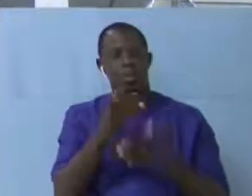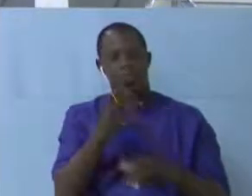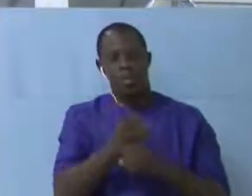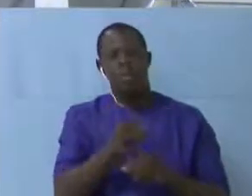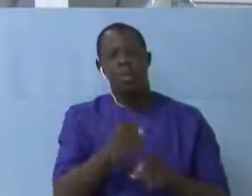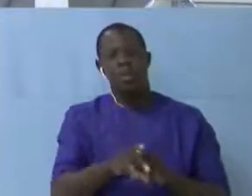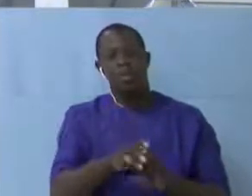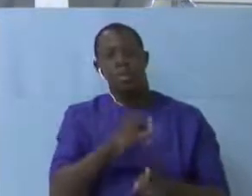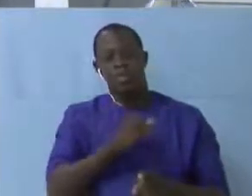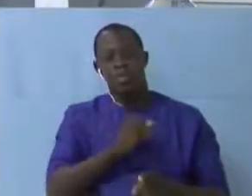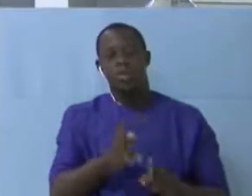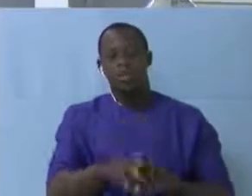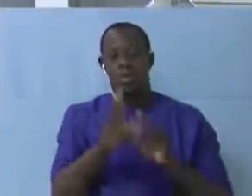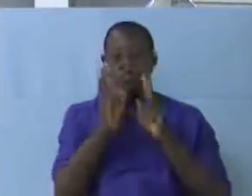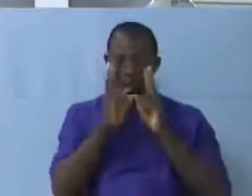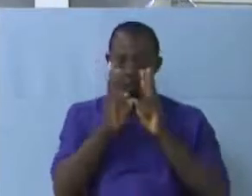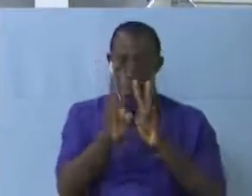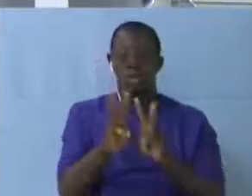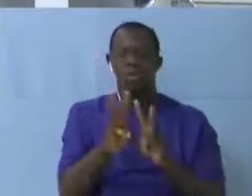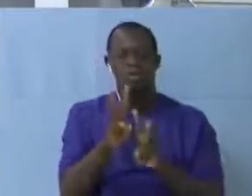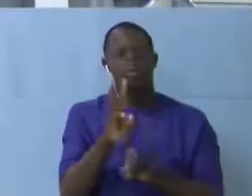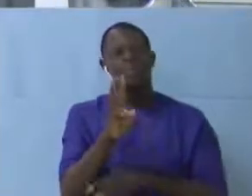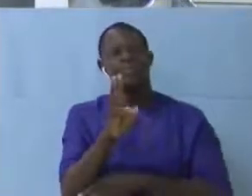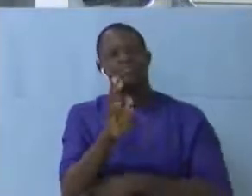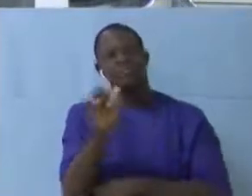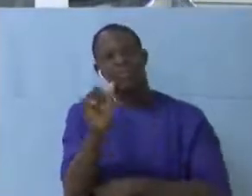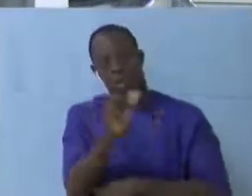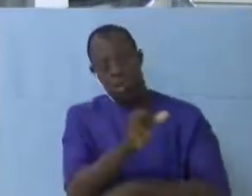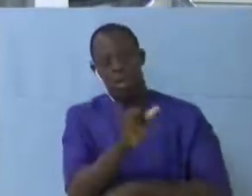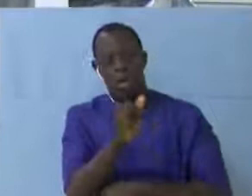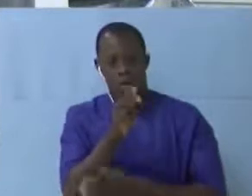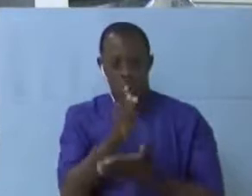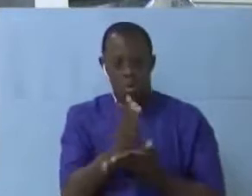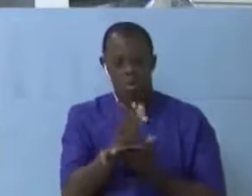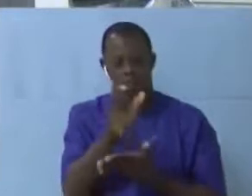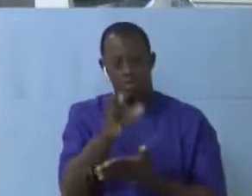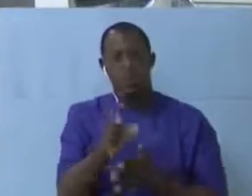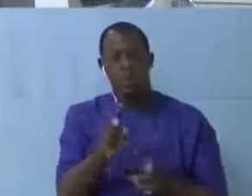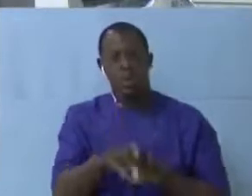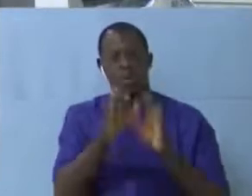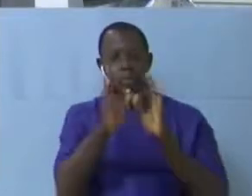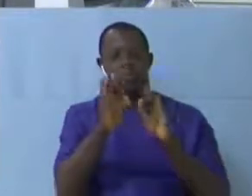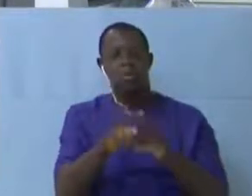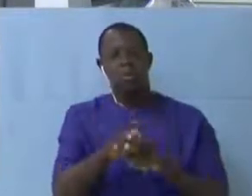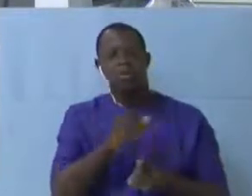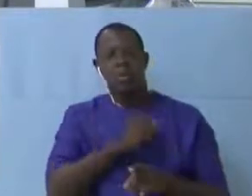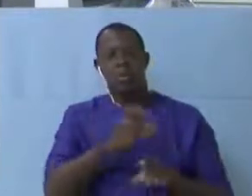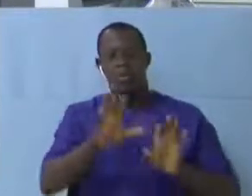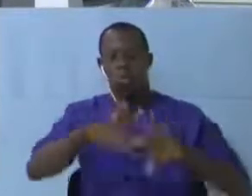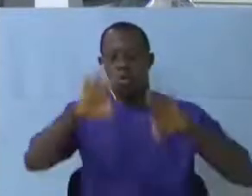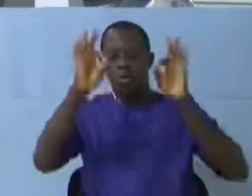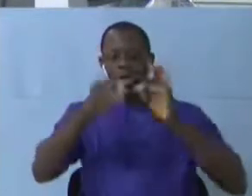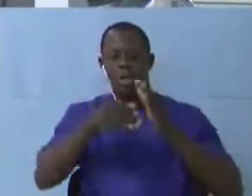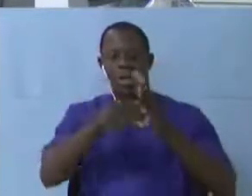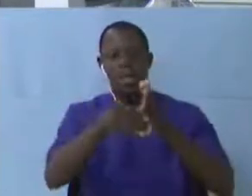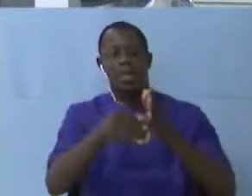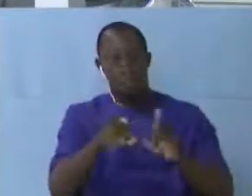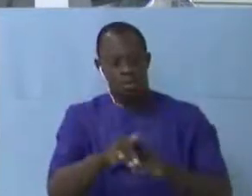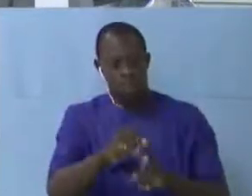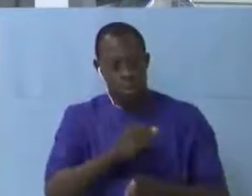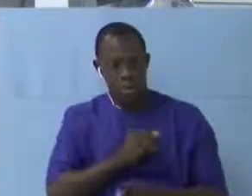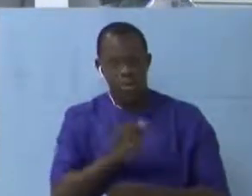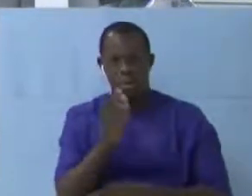testimony, so when I saw the Imam's mic on, I was like, I listened to his because I was like, hey,